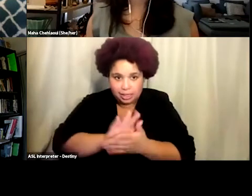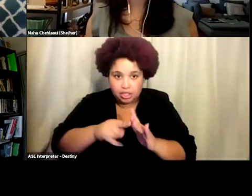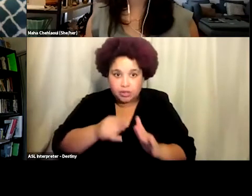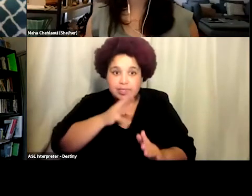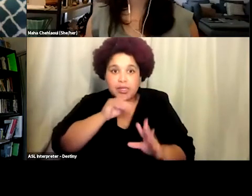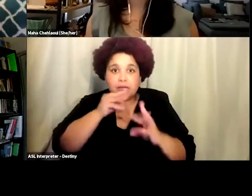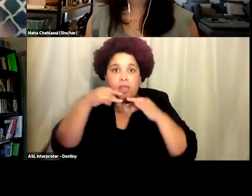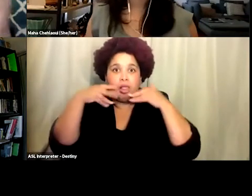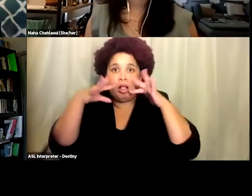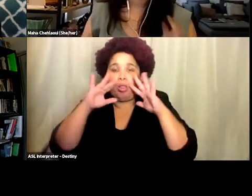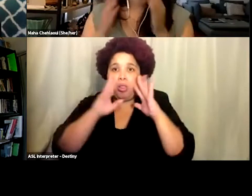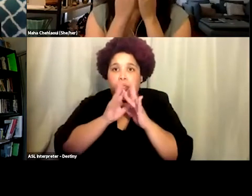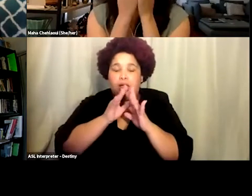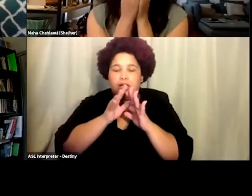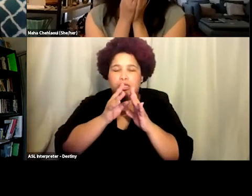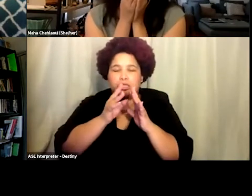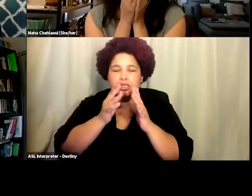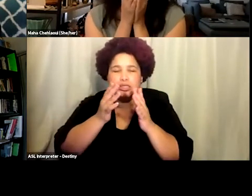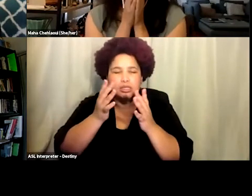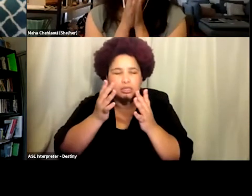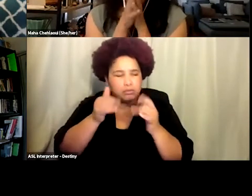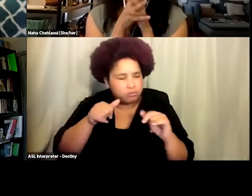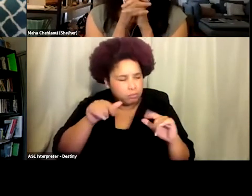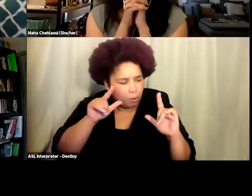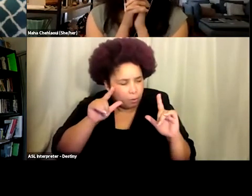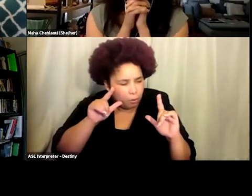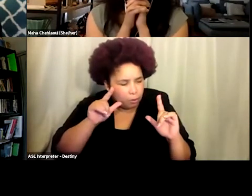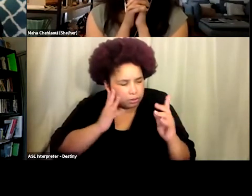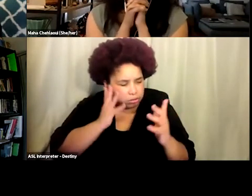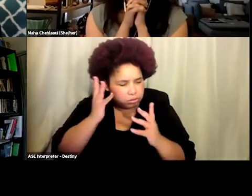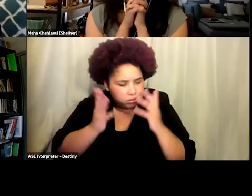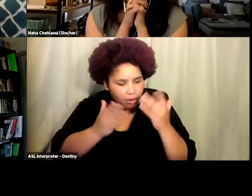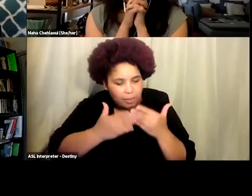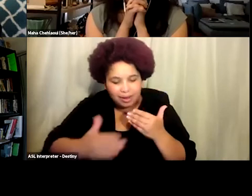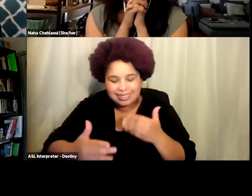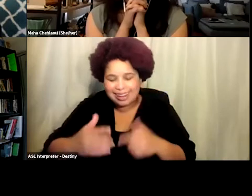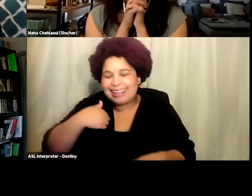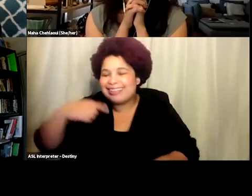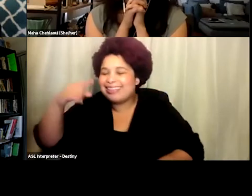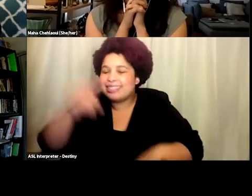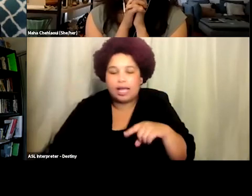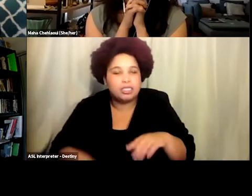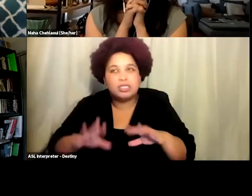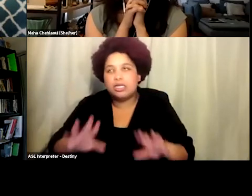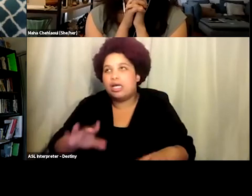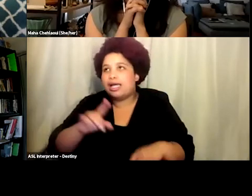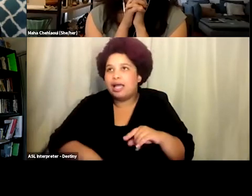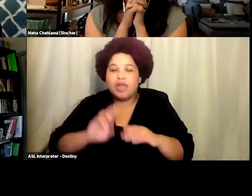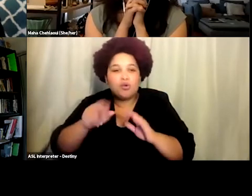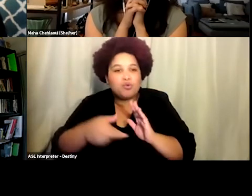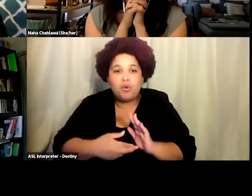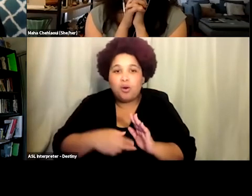speaking gibberish. It was so humiliating. I'll never forget it. And it was from that moment, I was like, I can't. That role